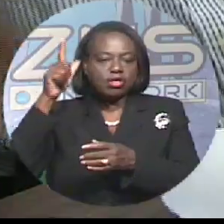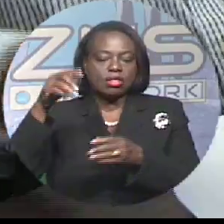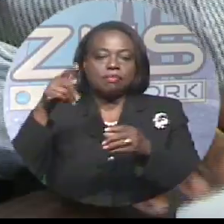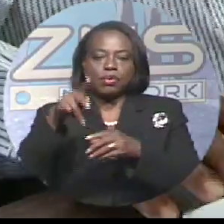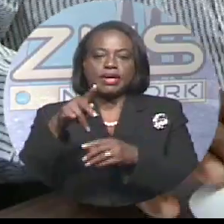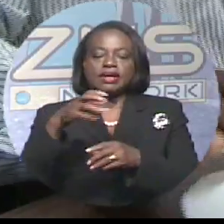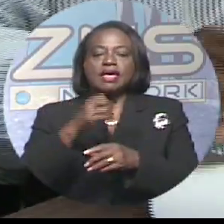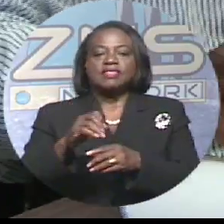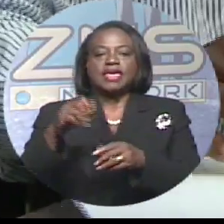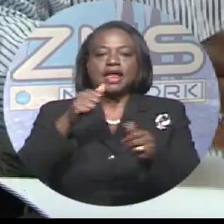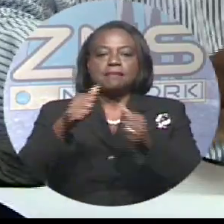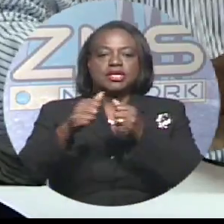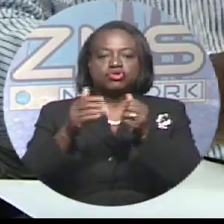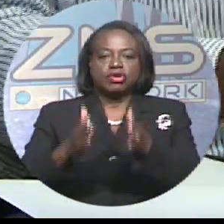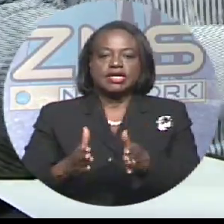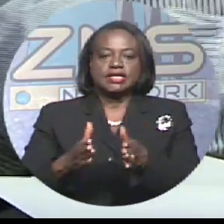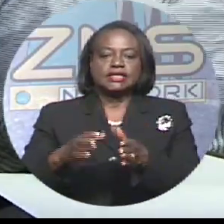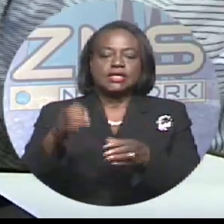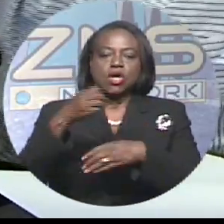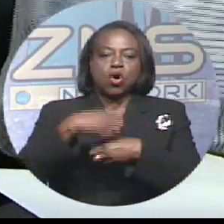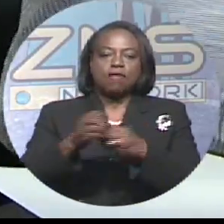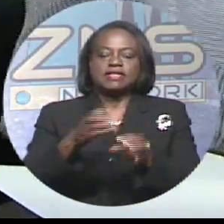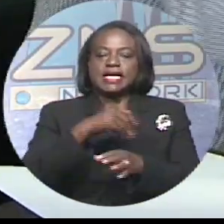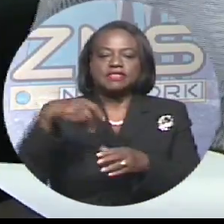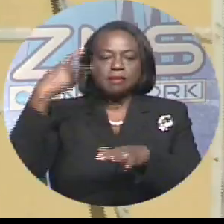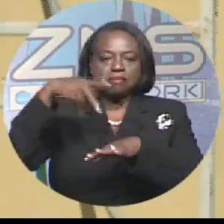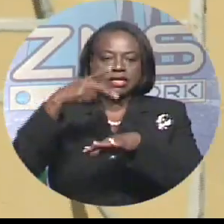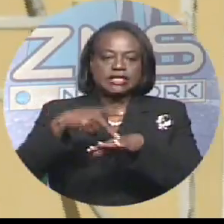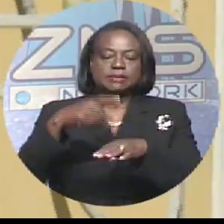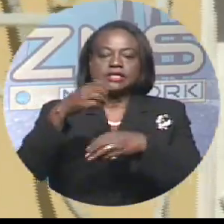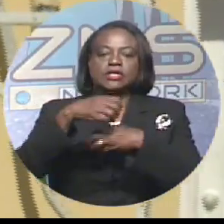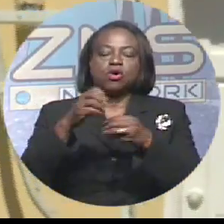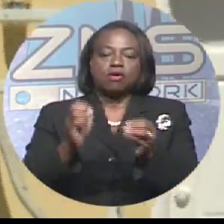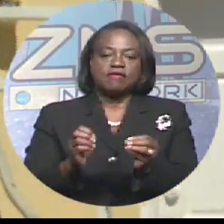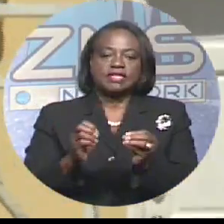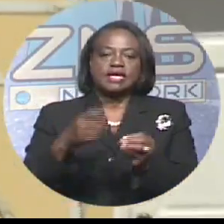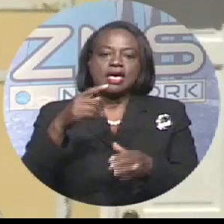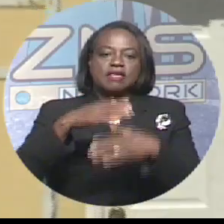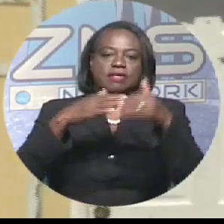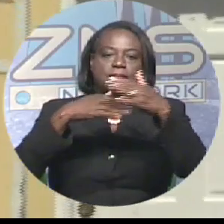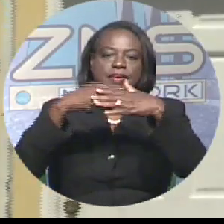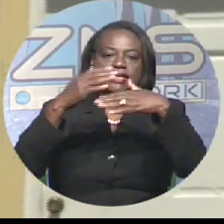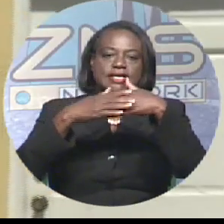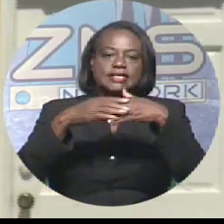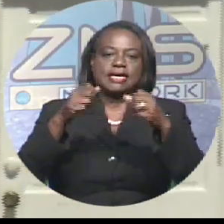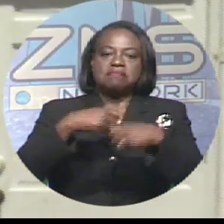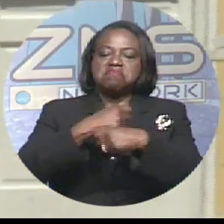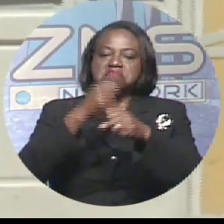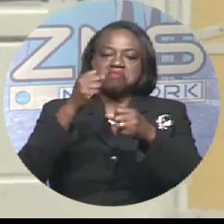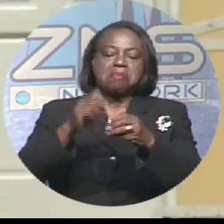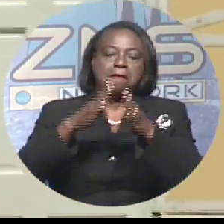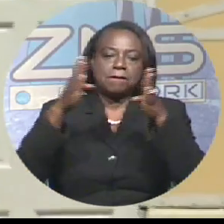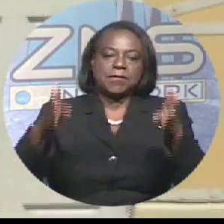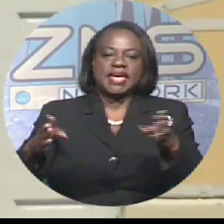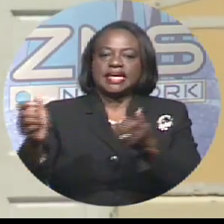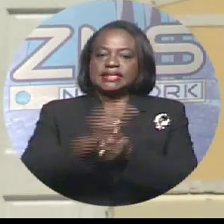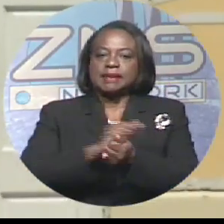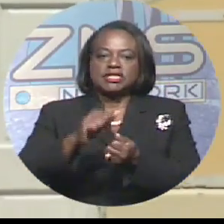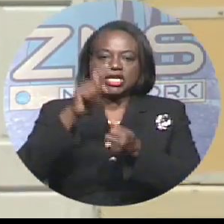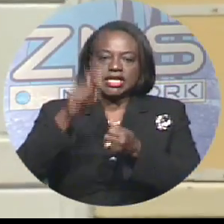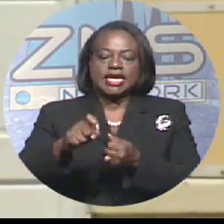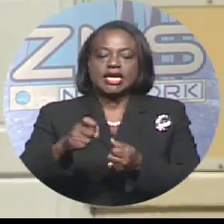office, environmental health, and the principal's office. The buildings received major structural damage and require extensive